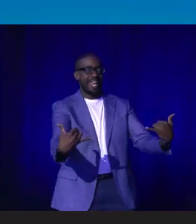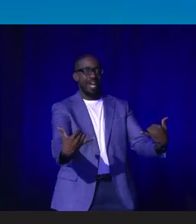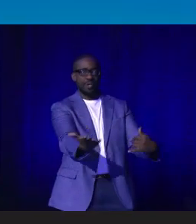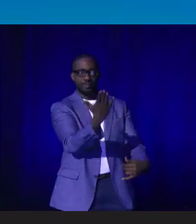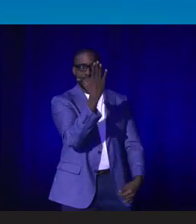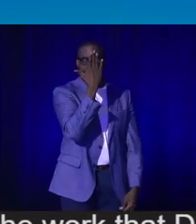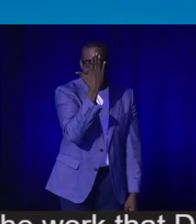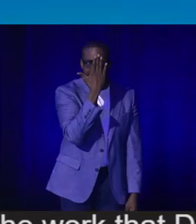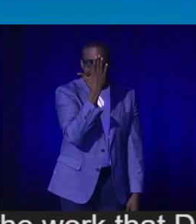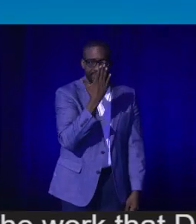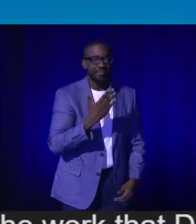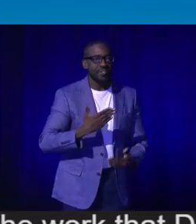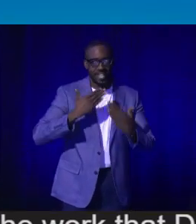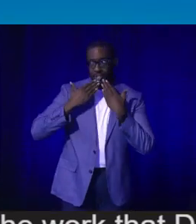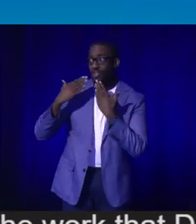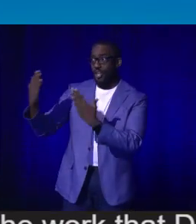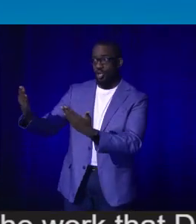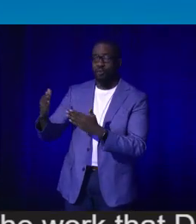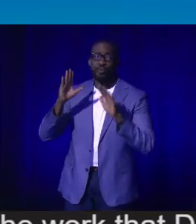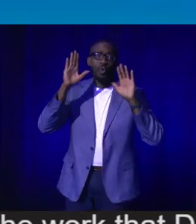for a wonderful presentation.